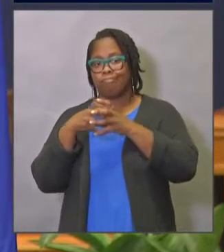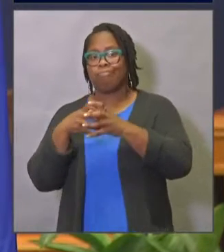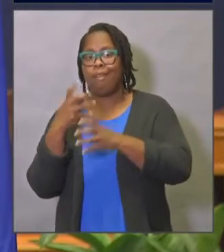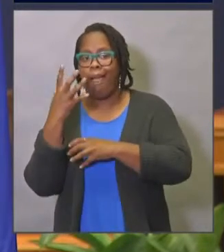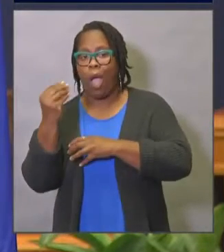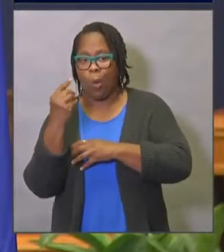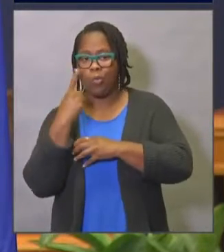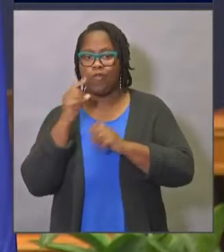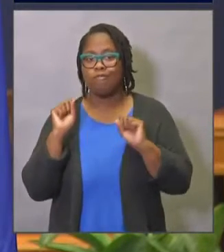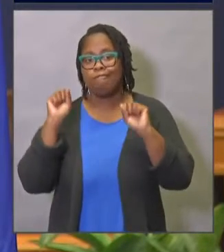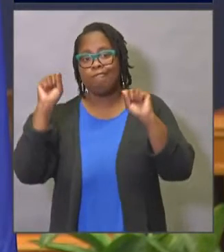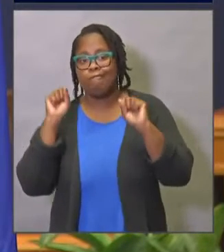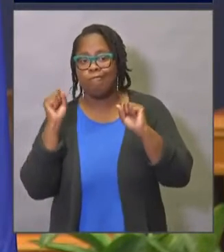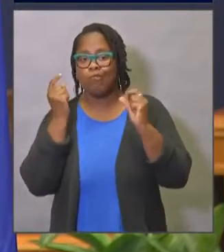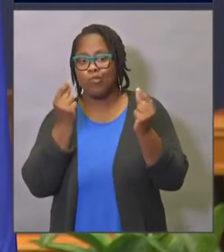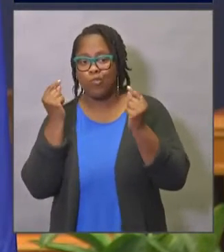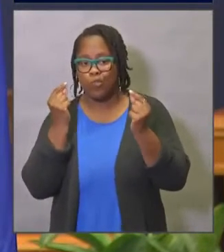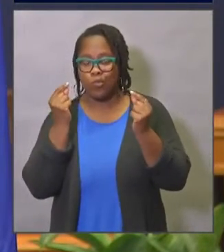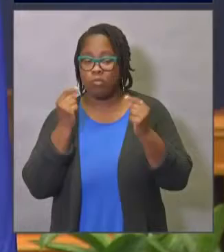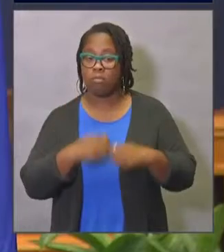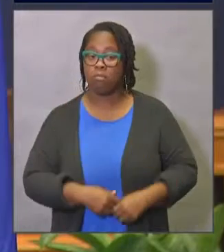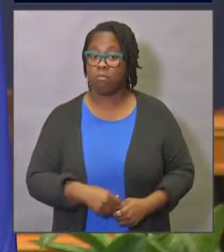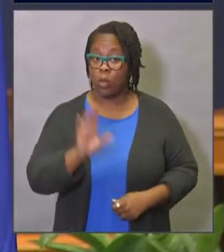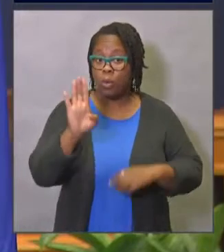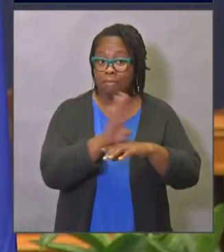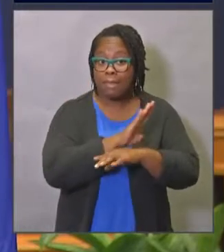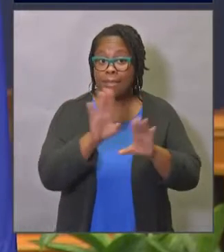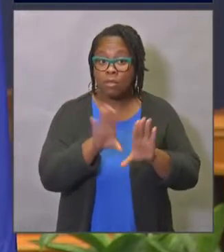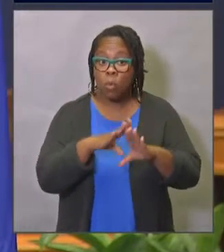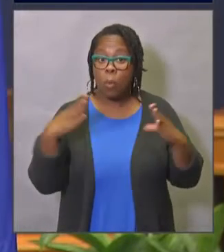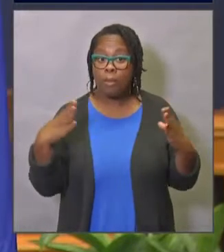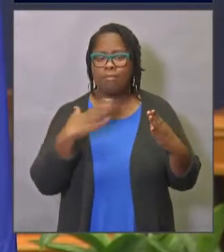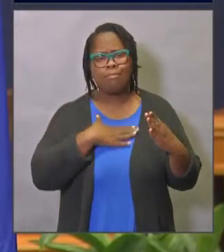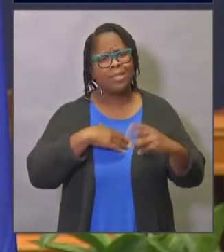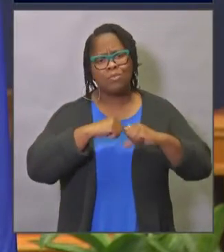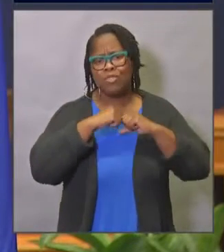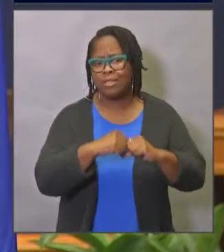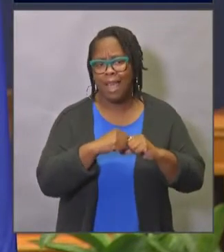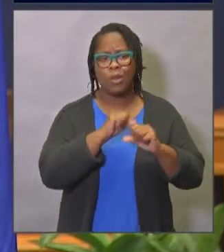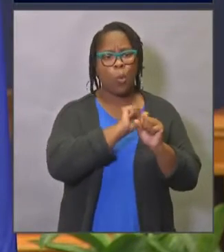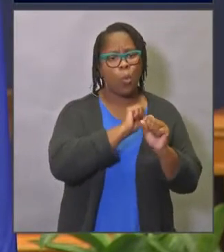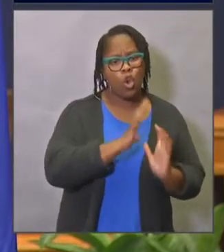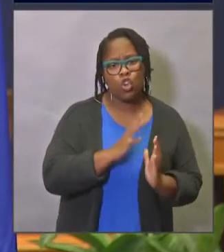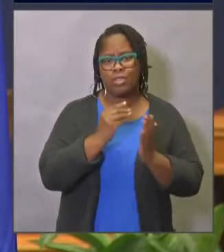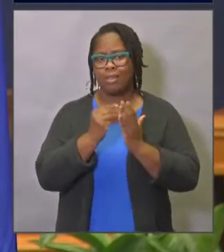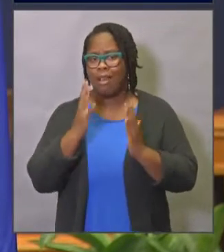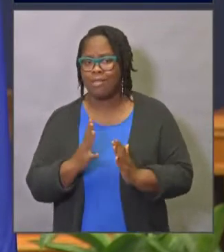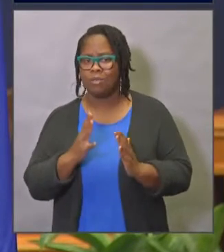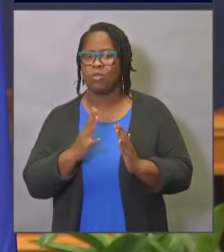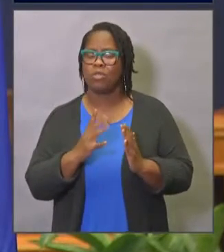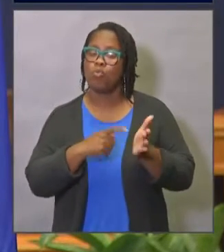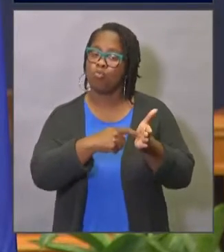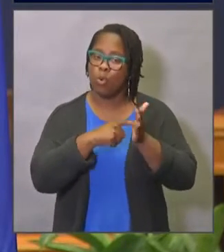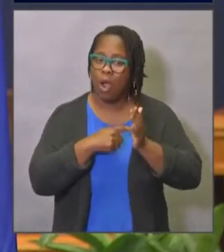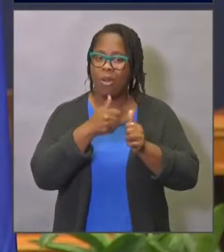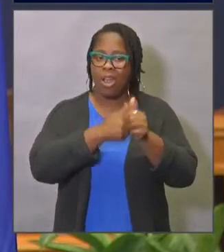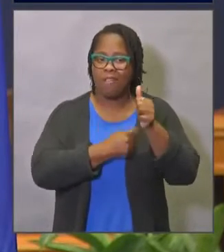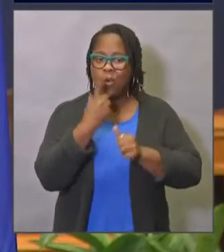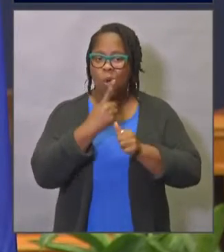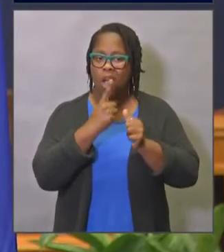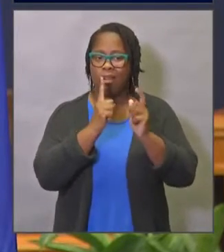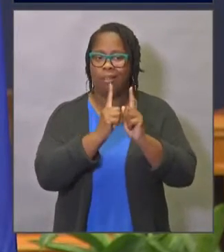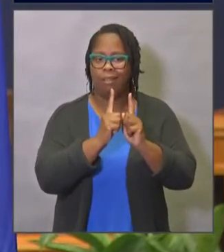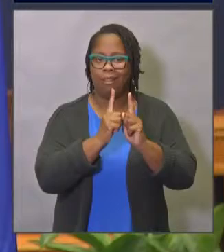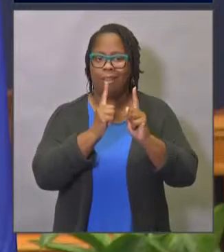you're a business that's open, protect all your workers and customers by making sure that everyone stays at least 6 feet apart